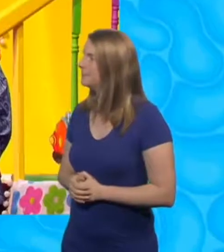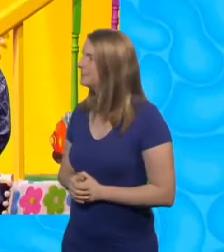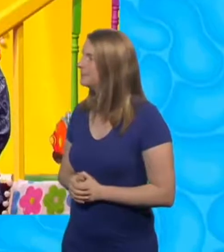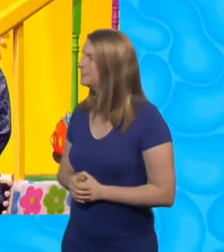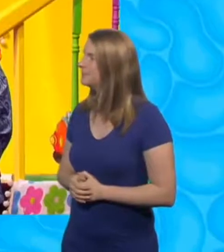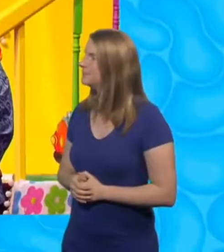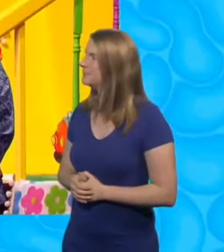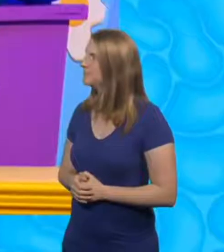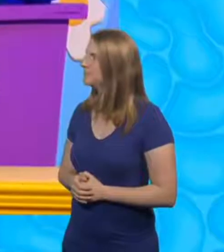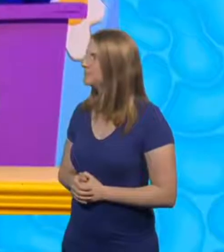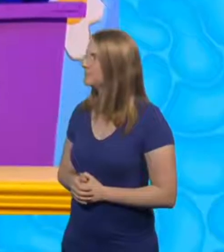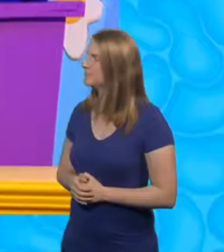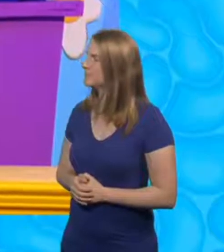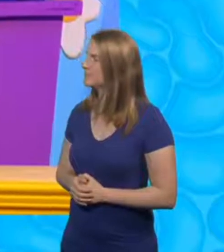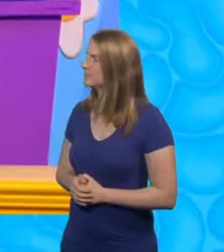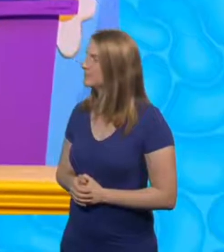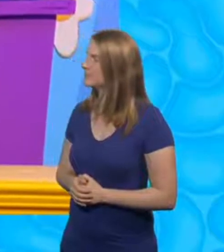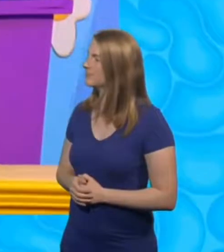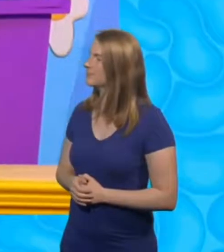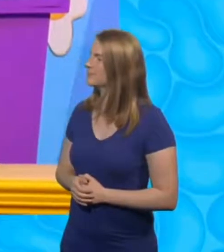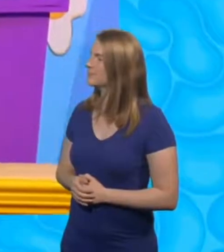go to